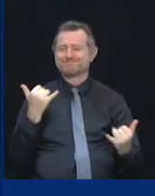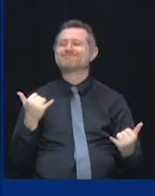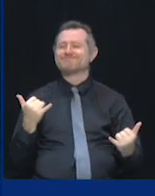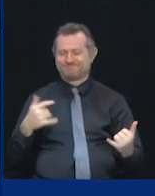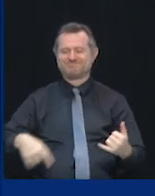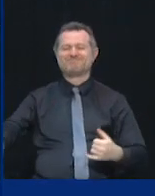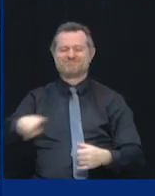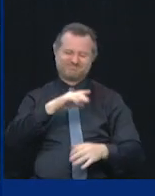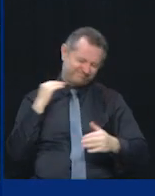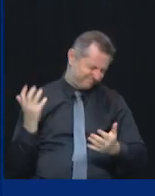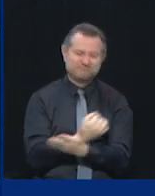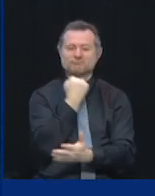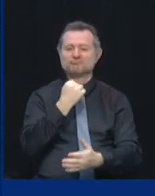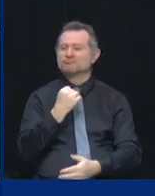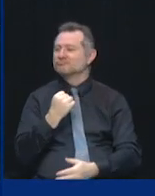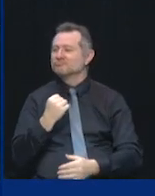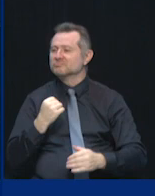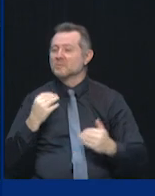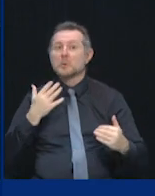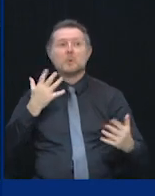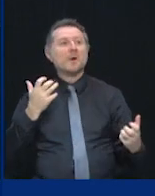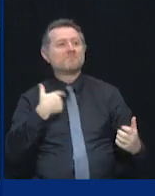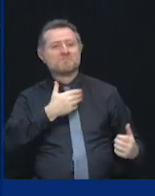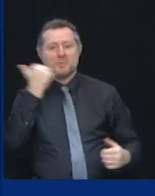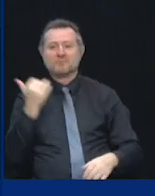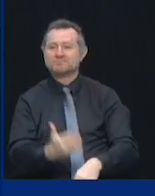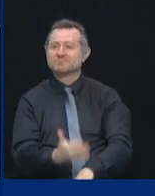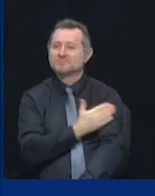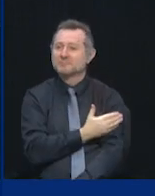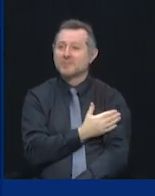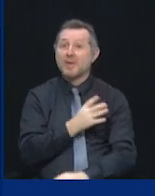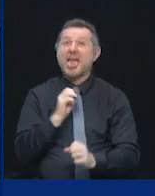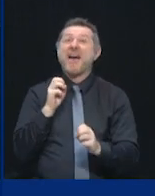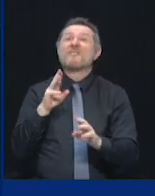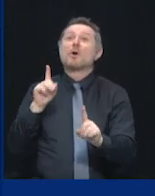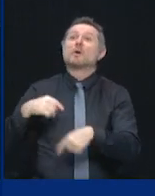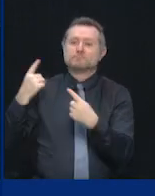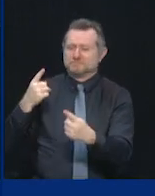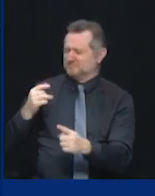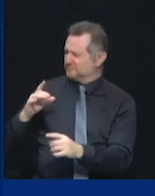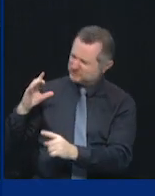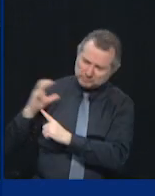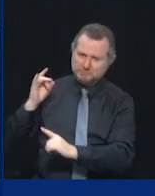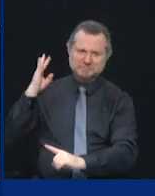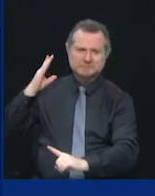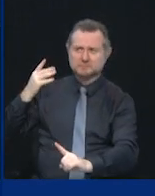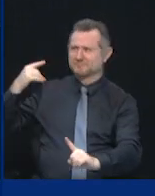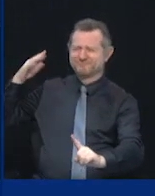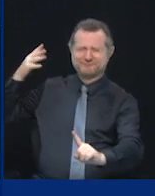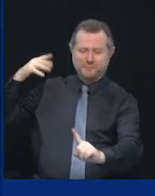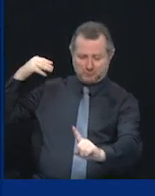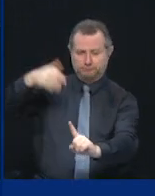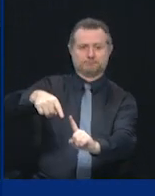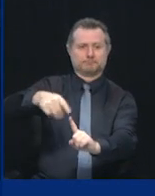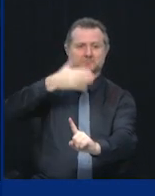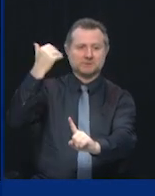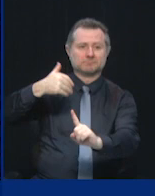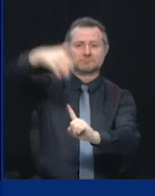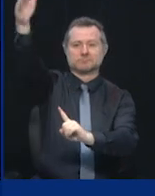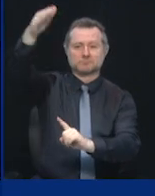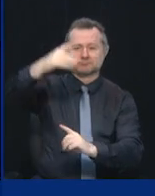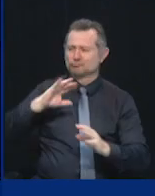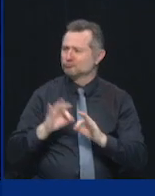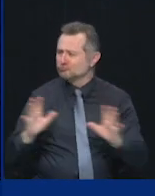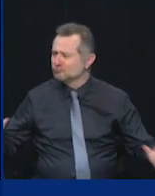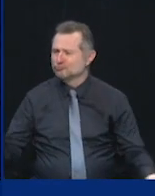the state better than it's ever been. That's our goal. That's our ambition. That's what's driving us. And that's what should